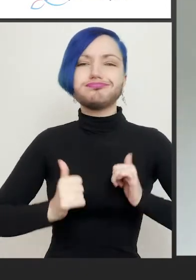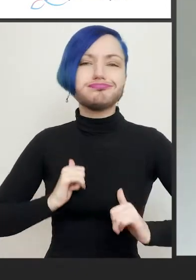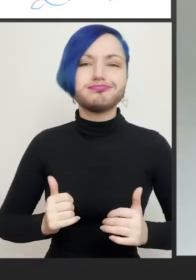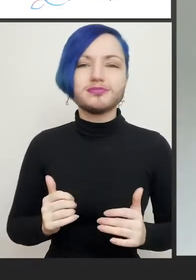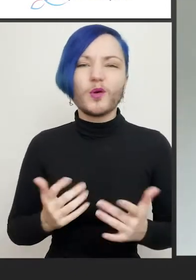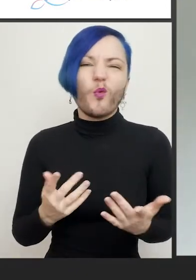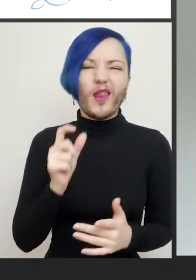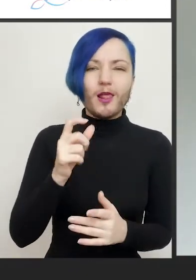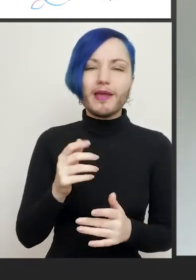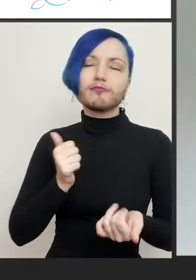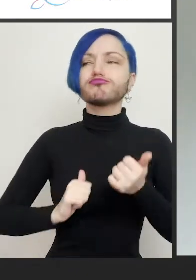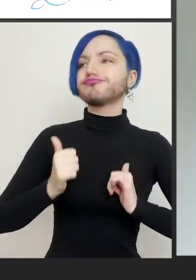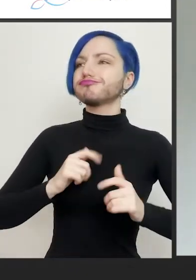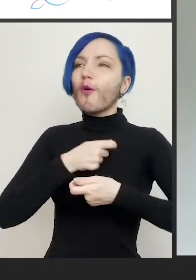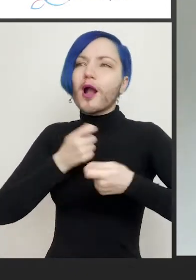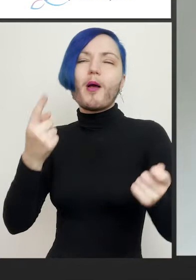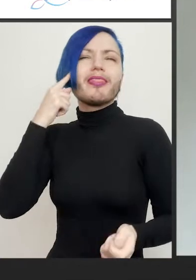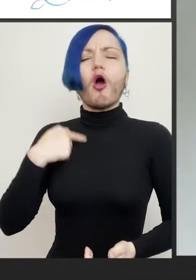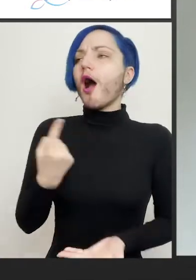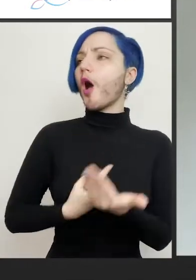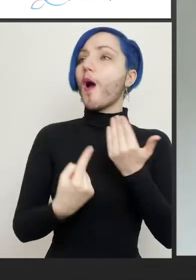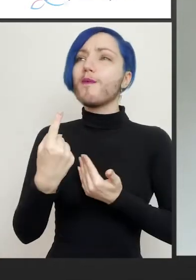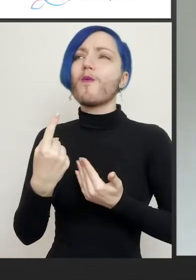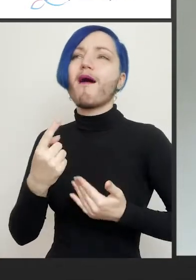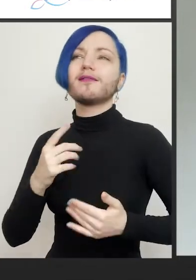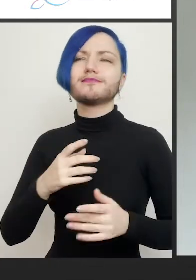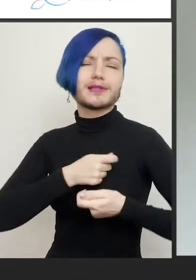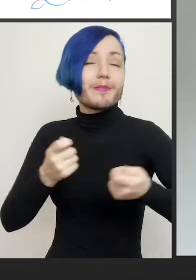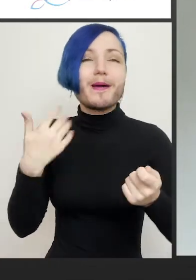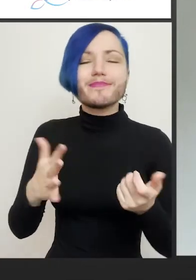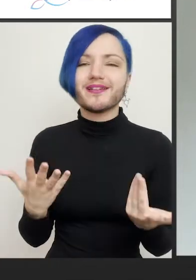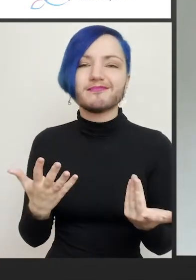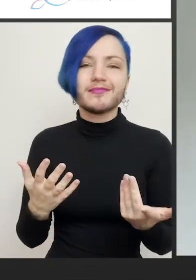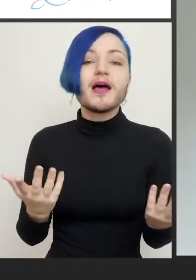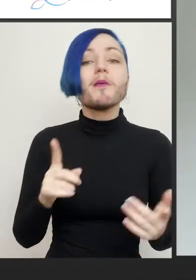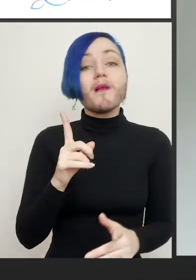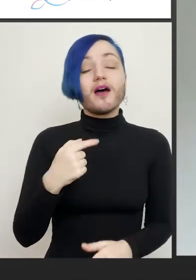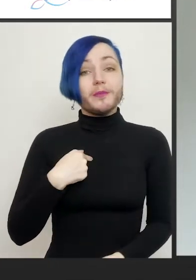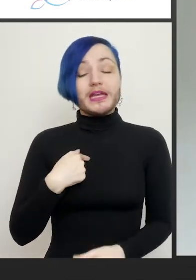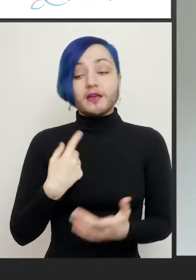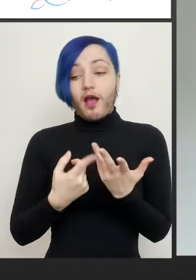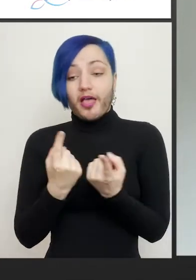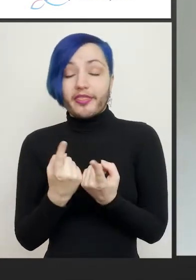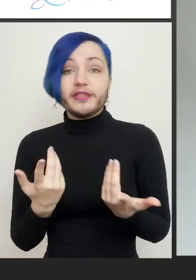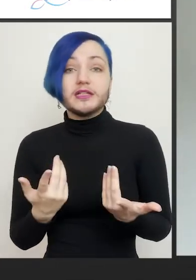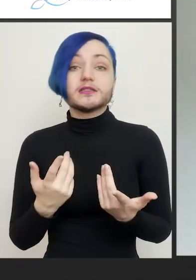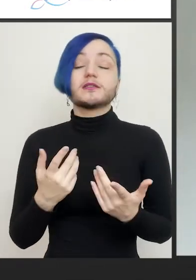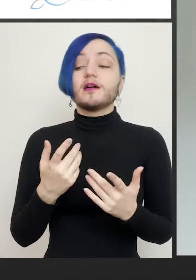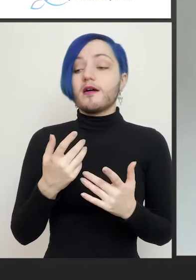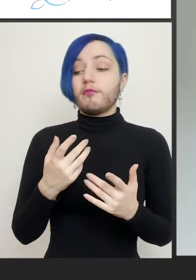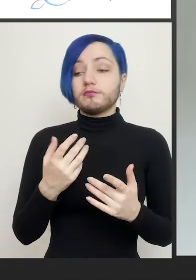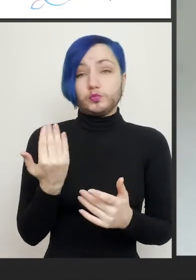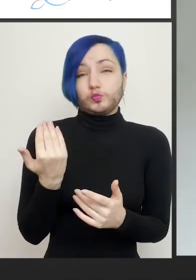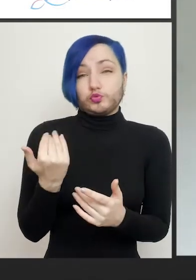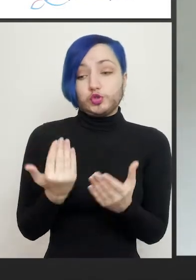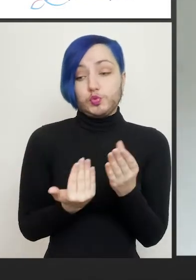slightly self-involved when you can come out when you think you're the only person ever. Is that in my case as well, another thing that can happen when you've just come out is